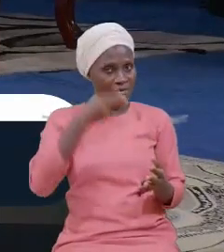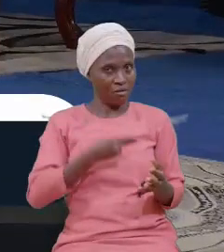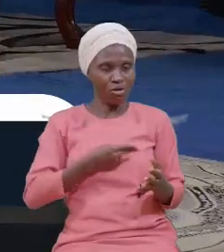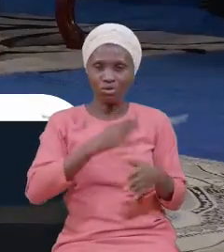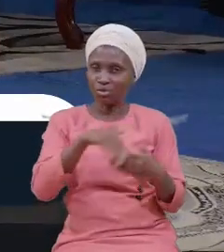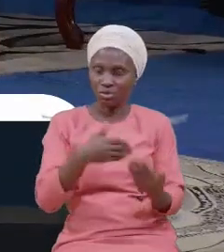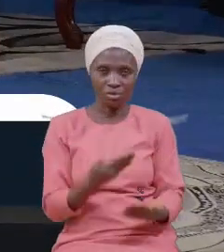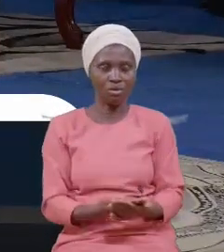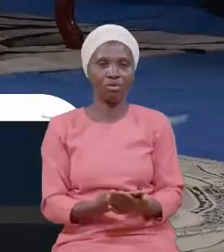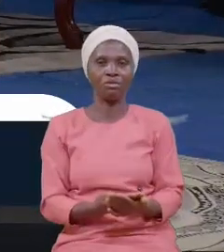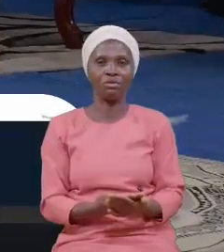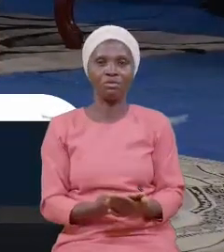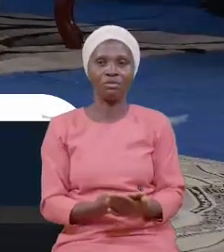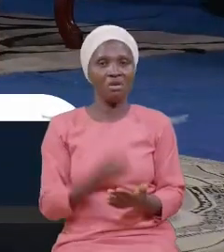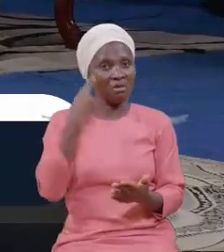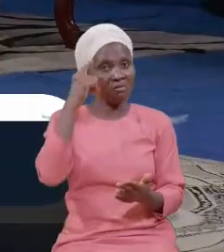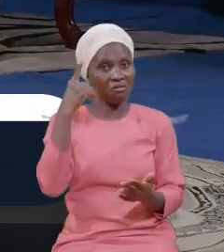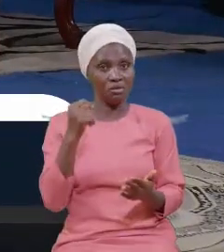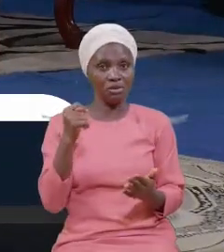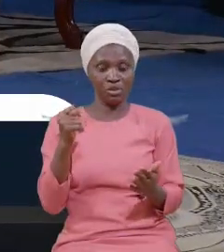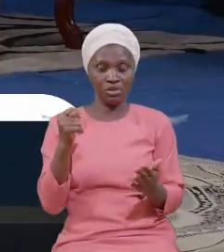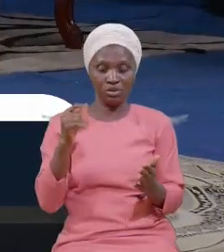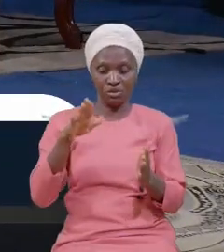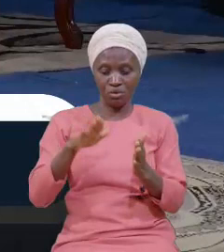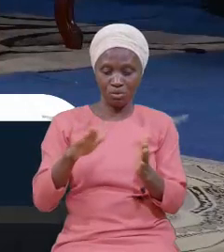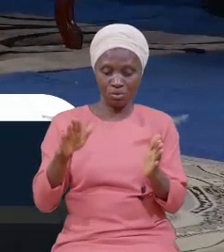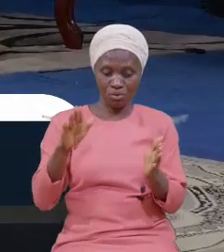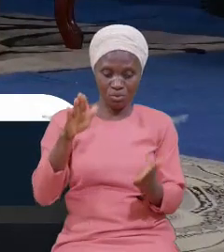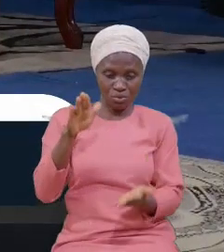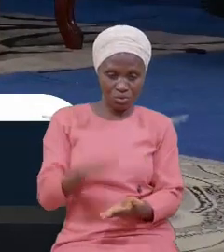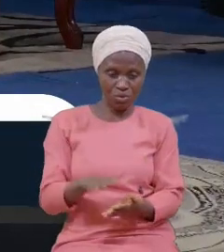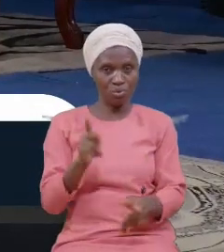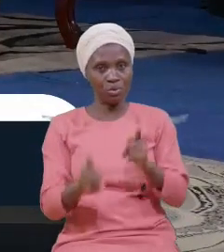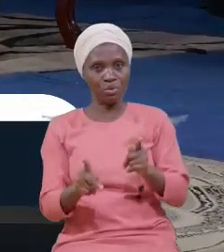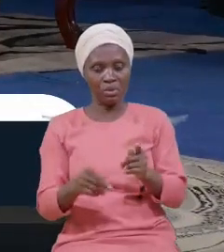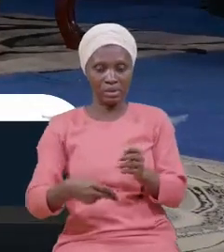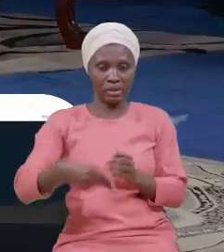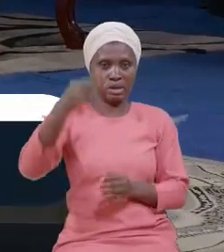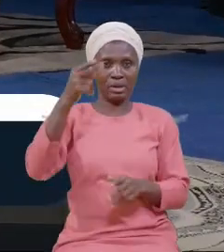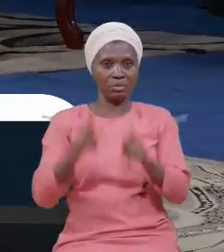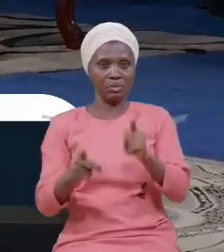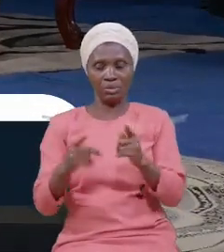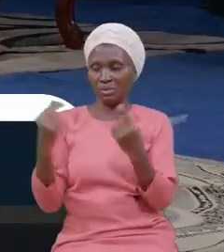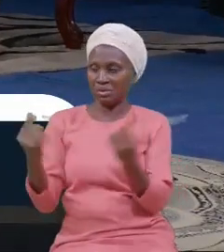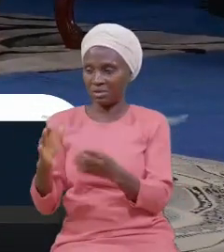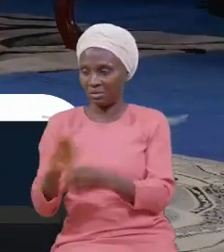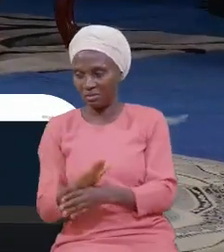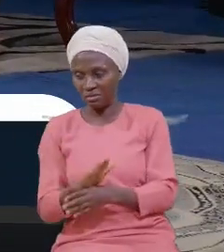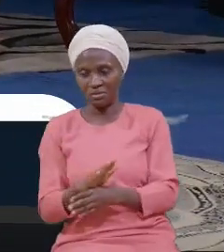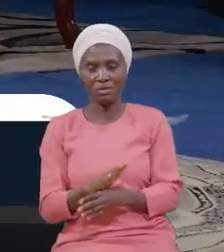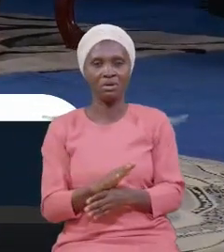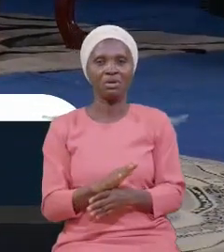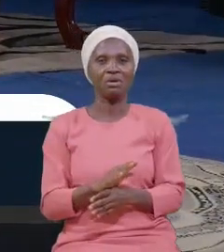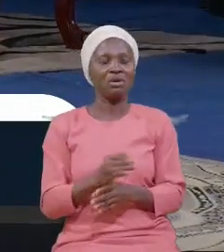the low, for the high, for the sinful, for the good-natured, for the